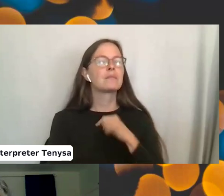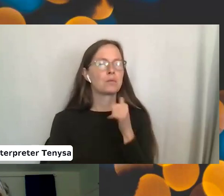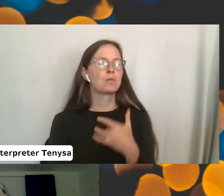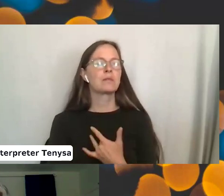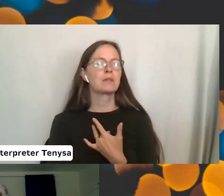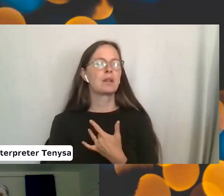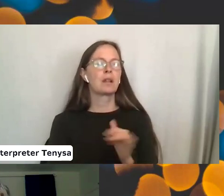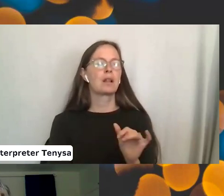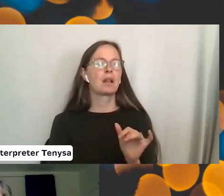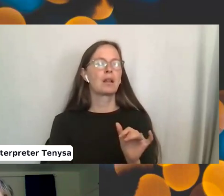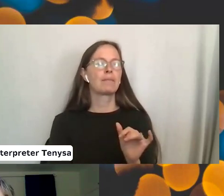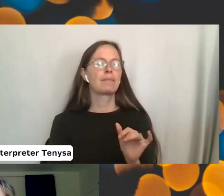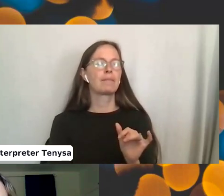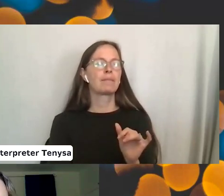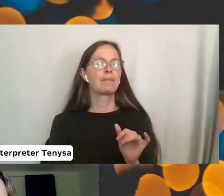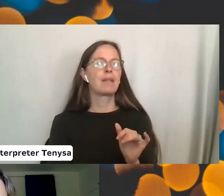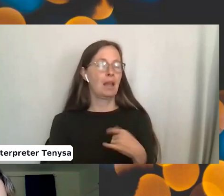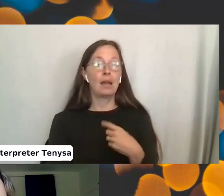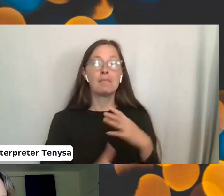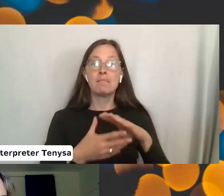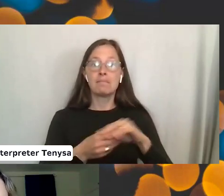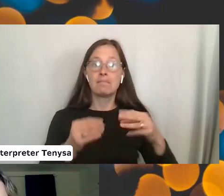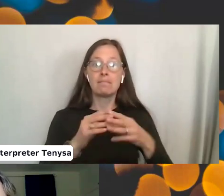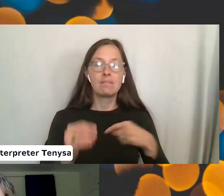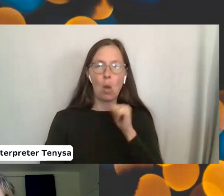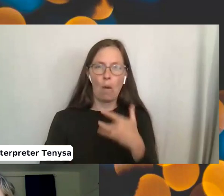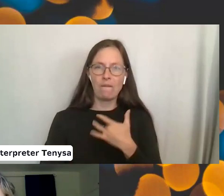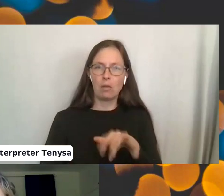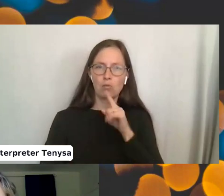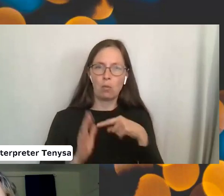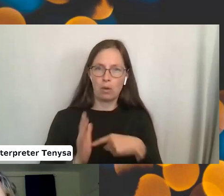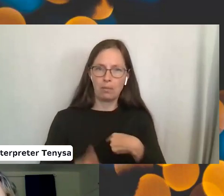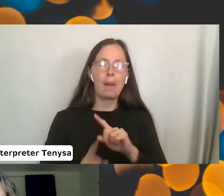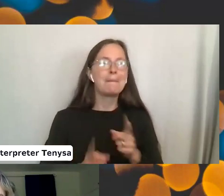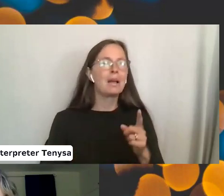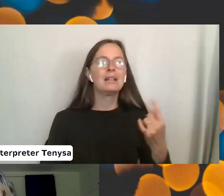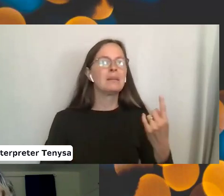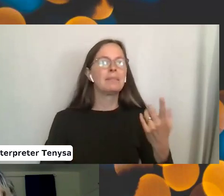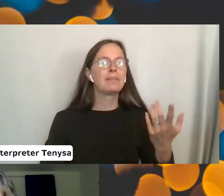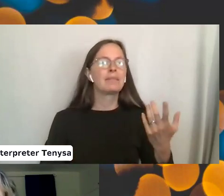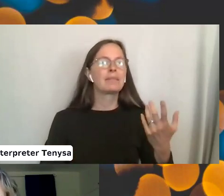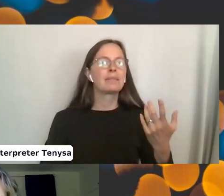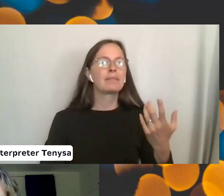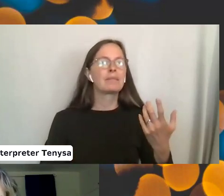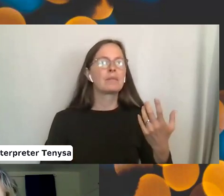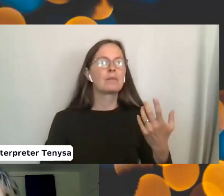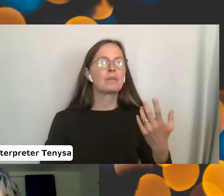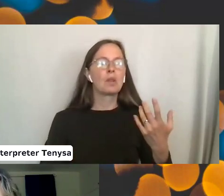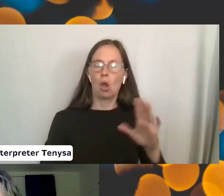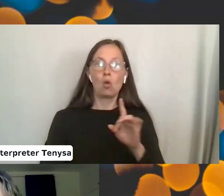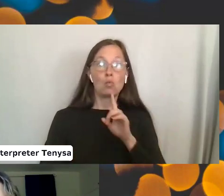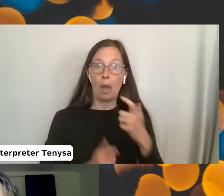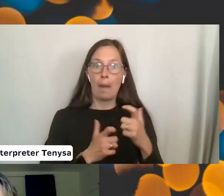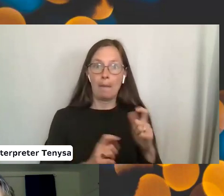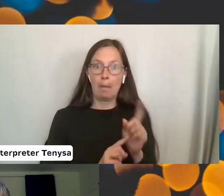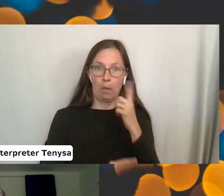like telling this story, I don't feel it represents me, but it is one of these things that it was a turning point for me, because I was